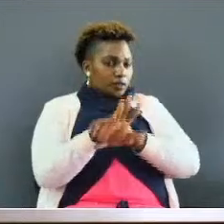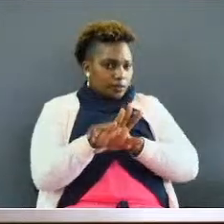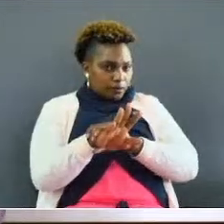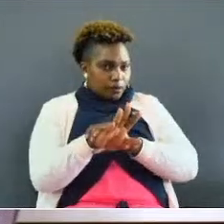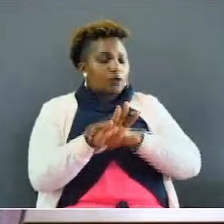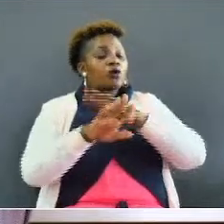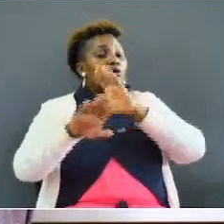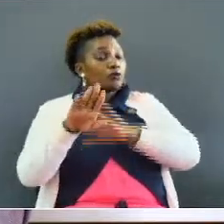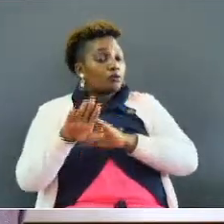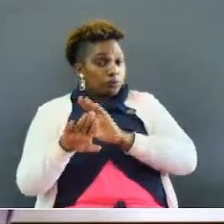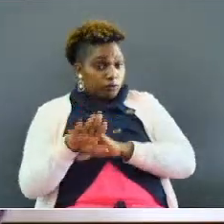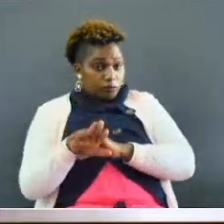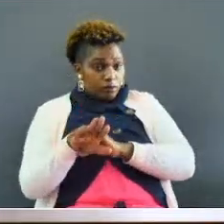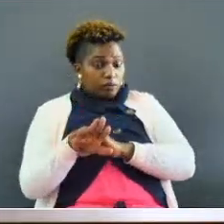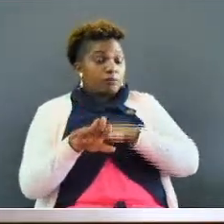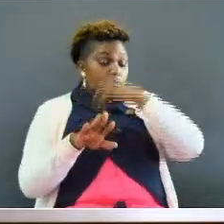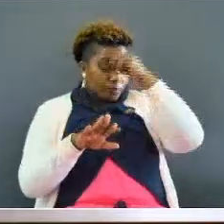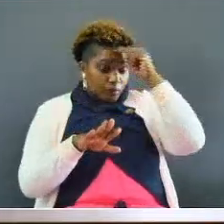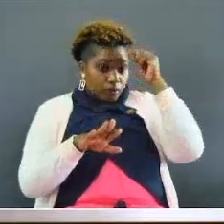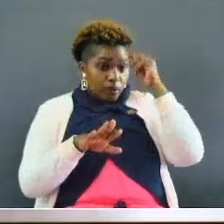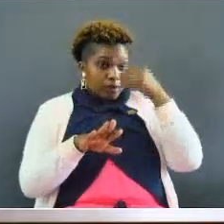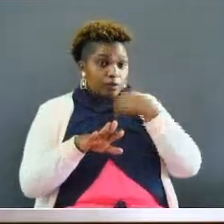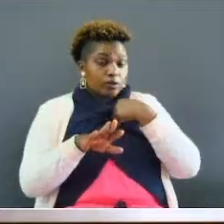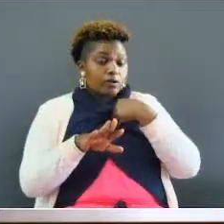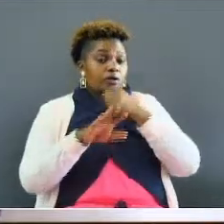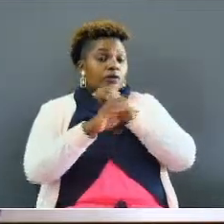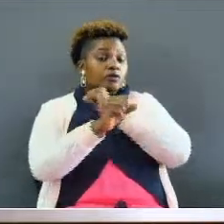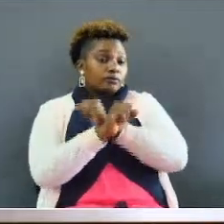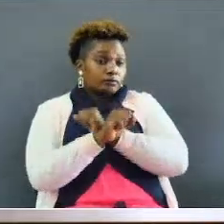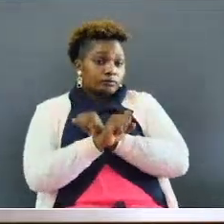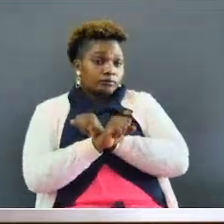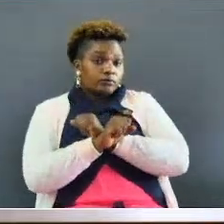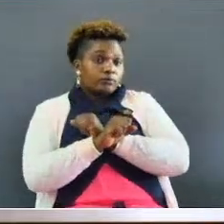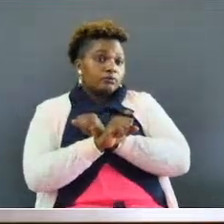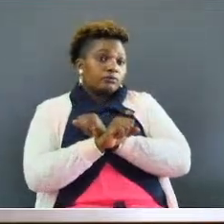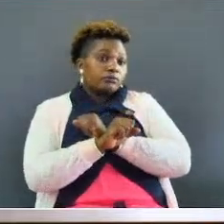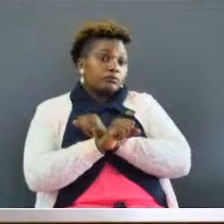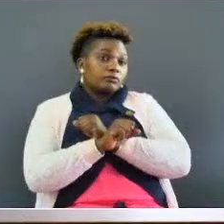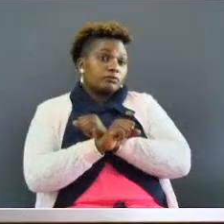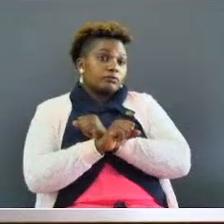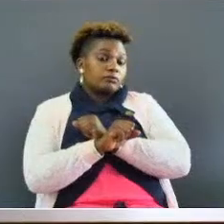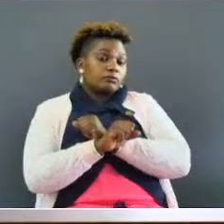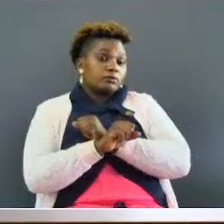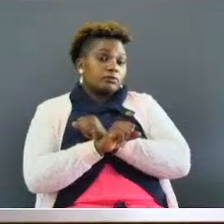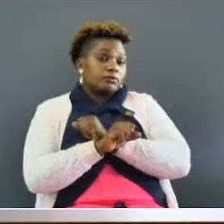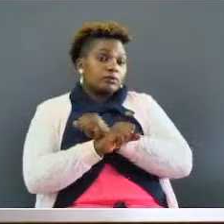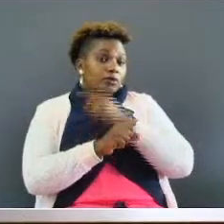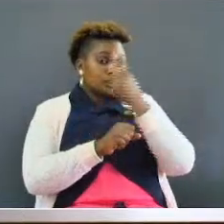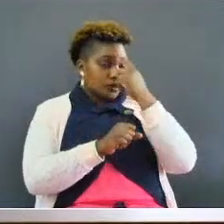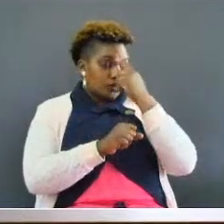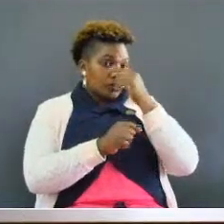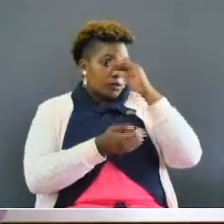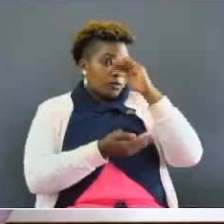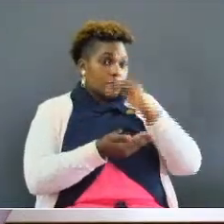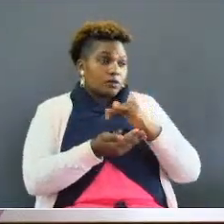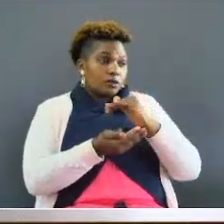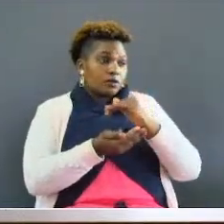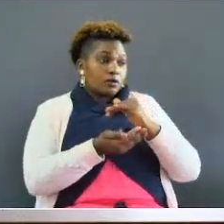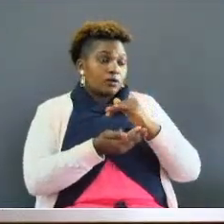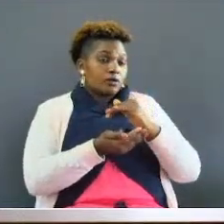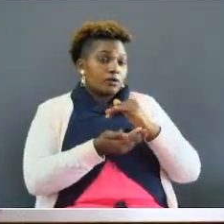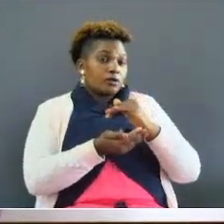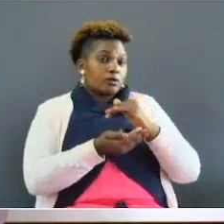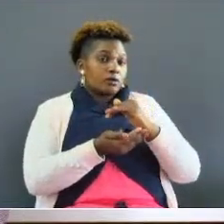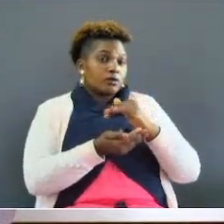is good because it has some protection. But the Delta virus is reducing that efficacy